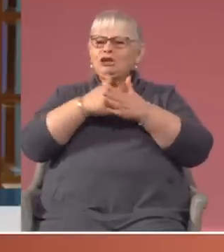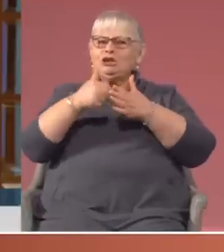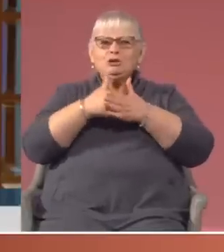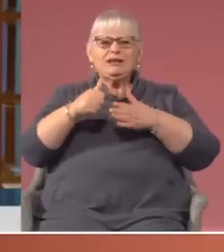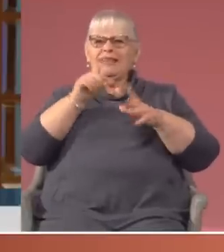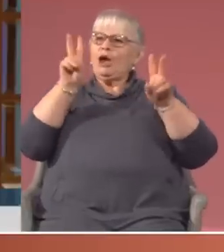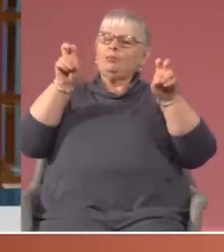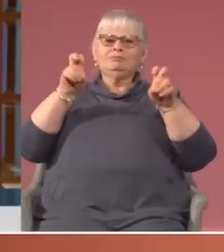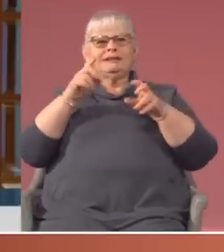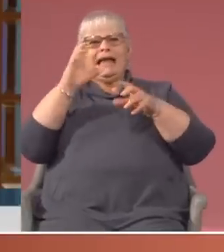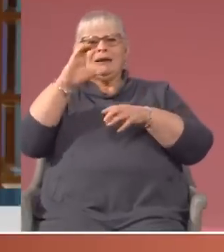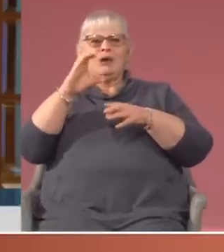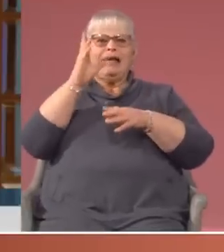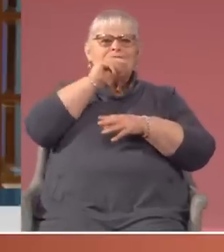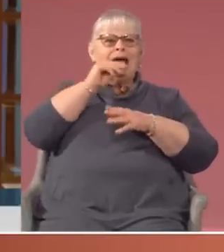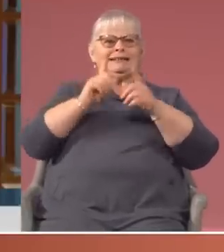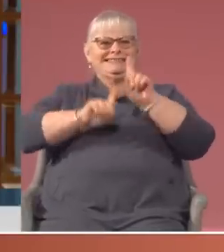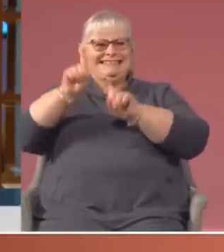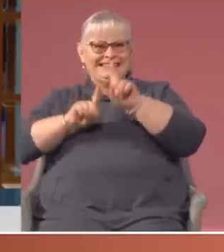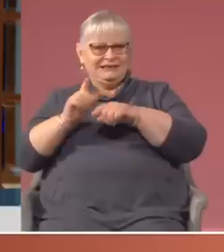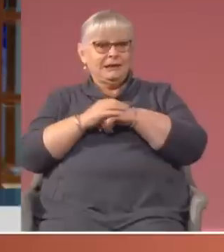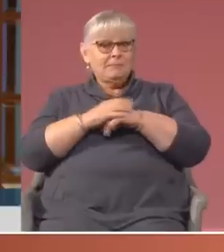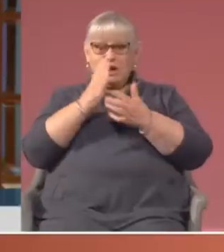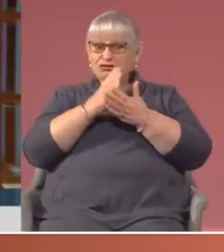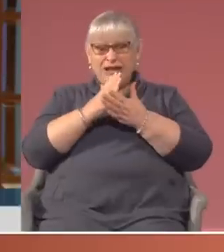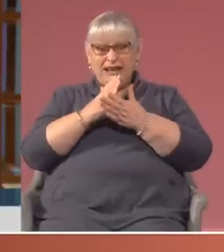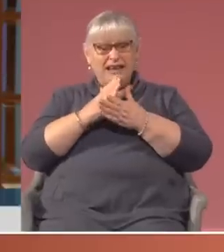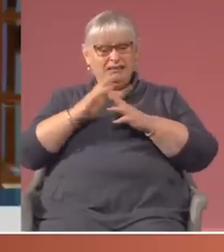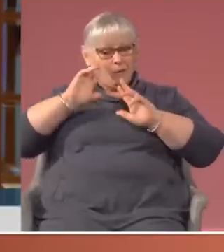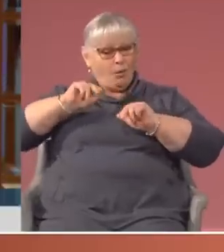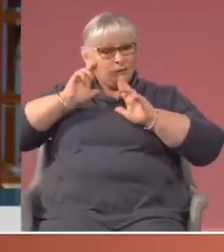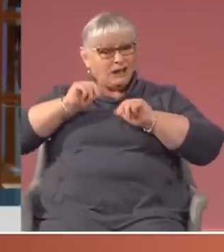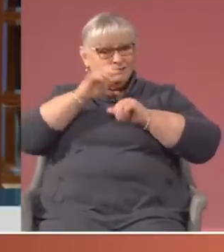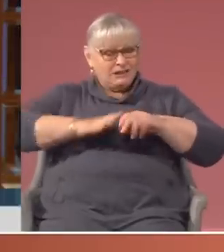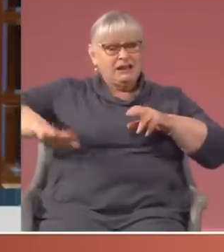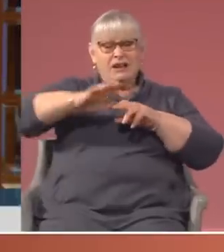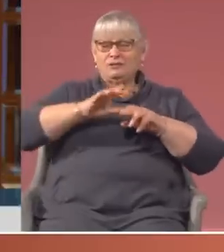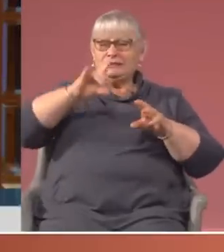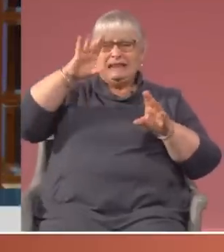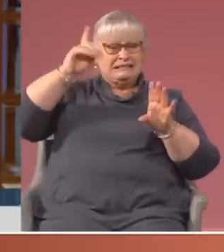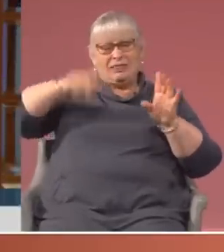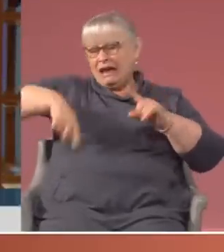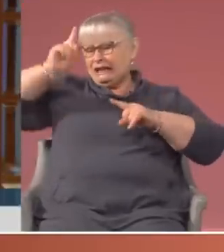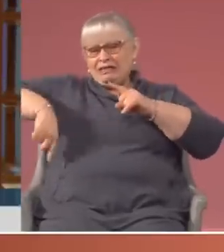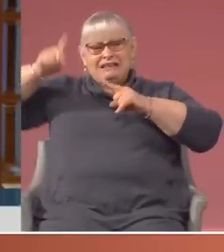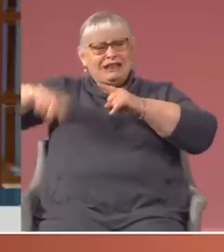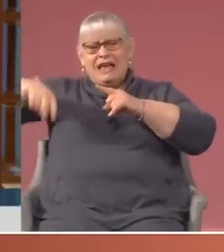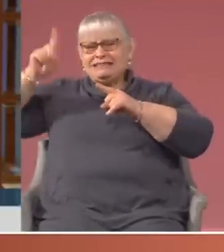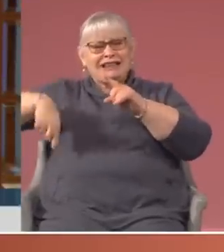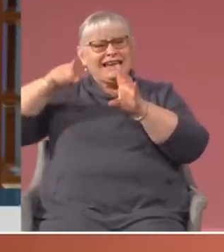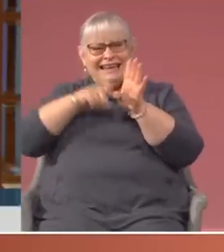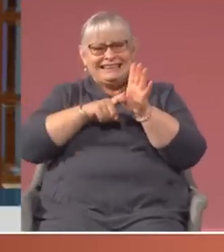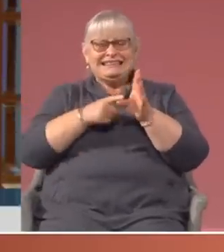city, but we live in a place that has been inhabited and looked after for tens of thousands of years, hundreds